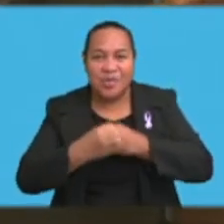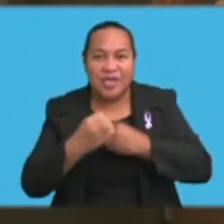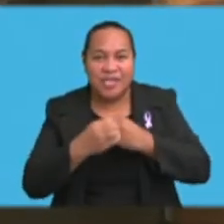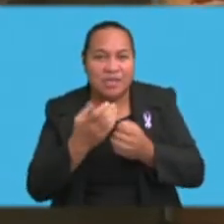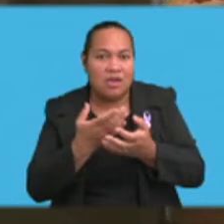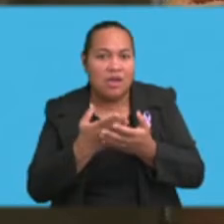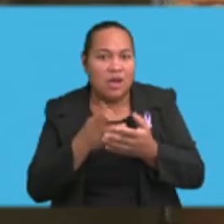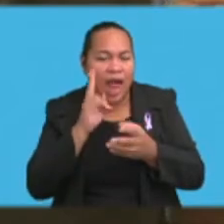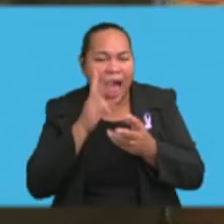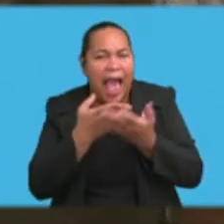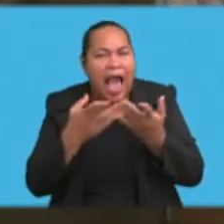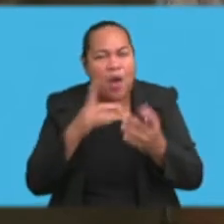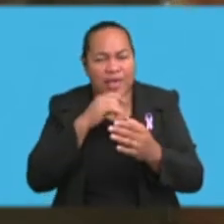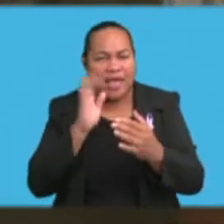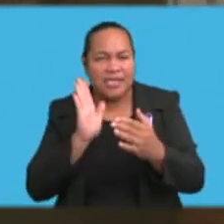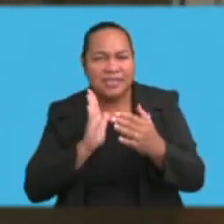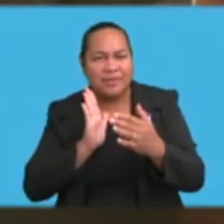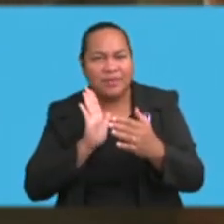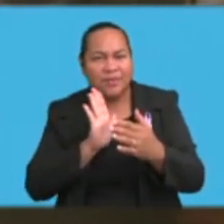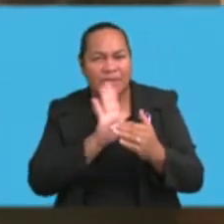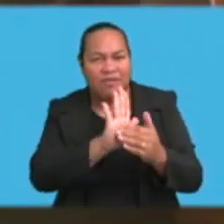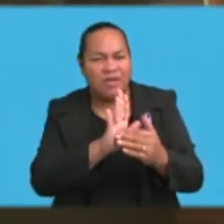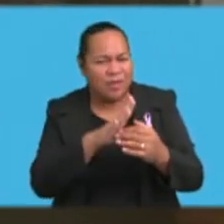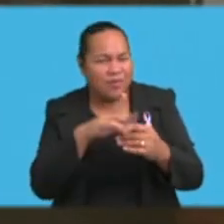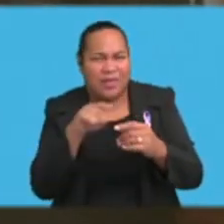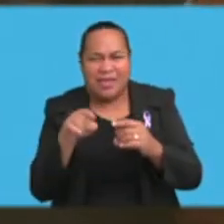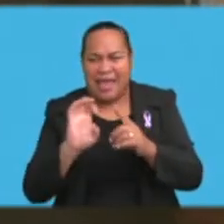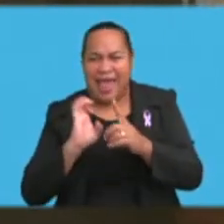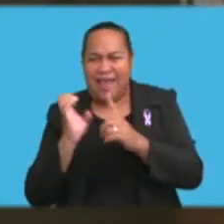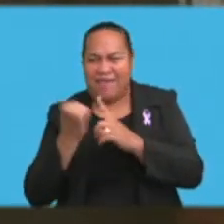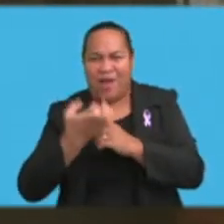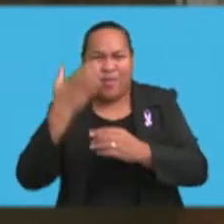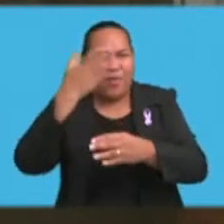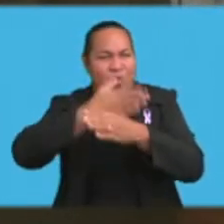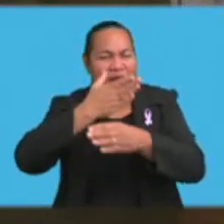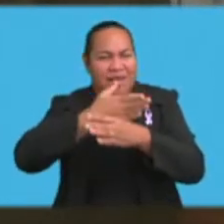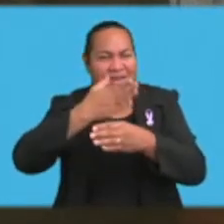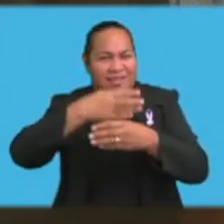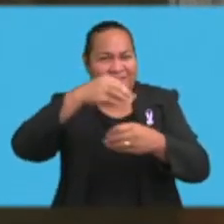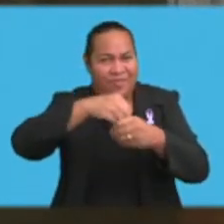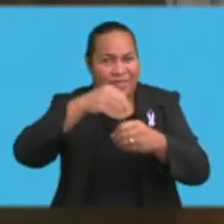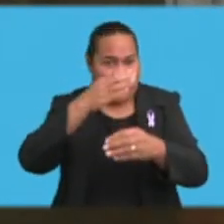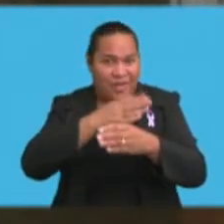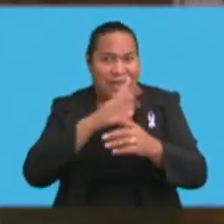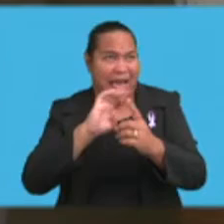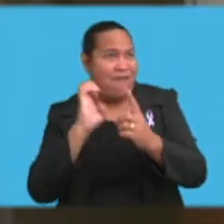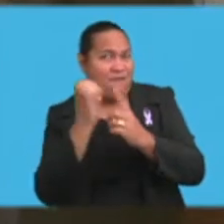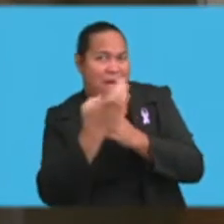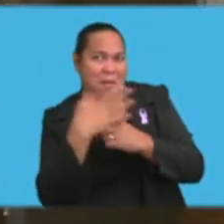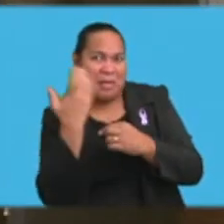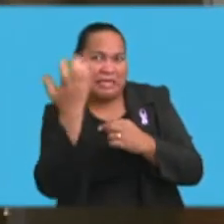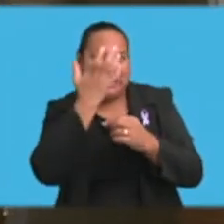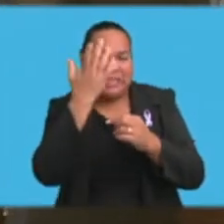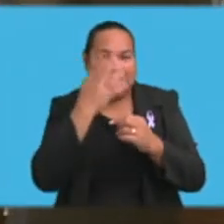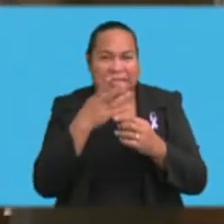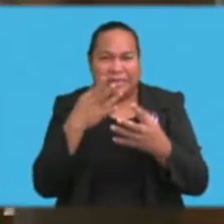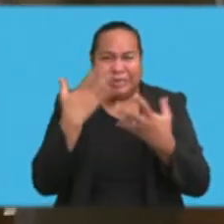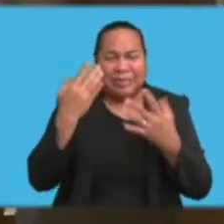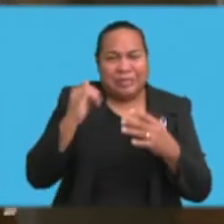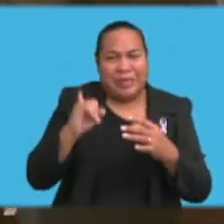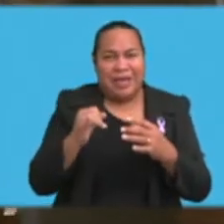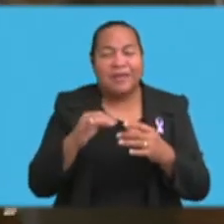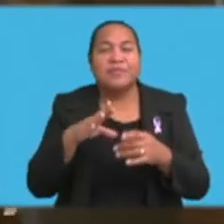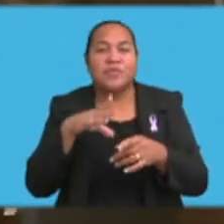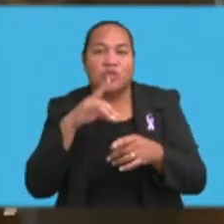see how we can prevent ill health caused by the environment that people work in. On occupational hygiene, that was organized by the